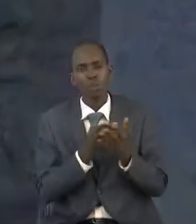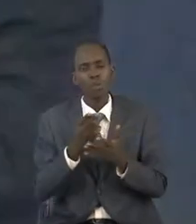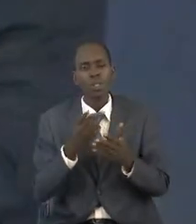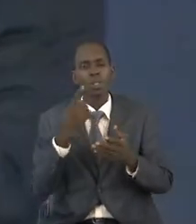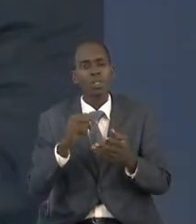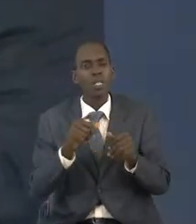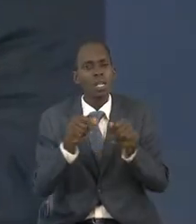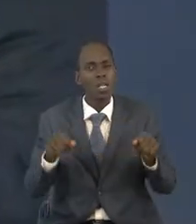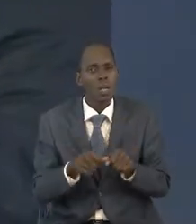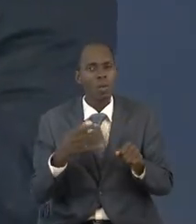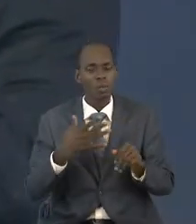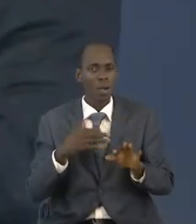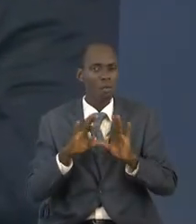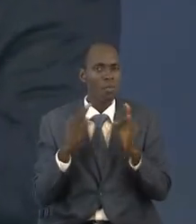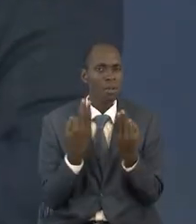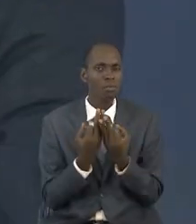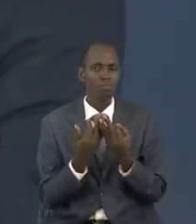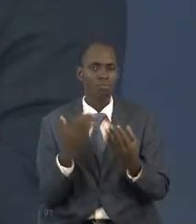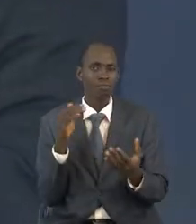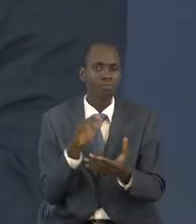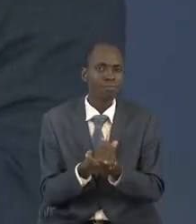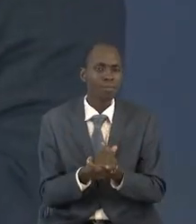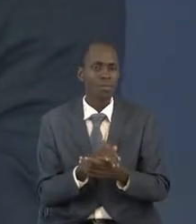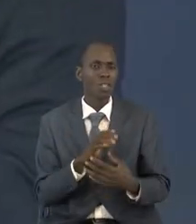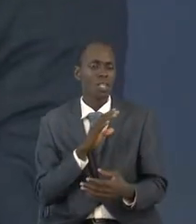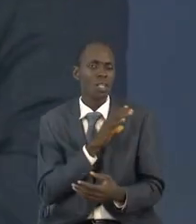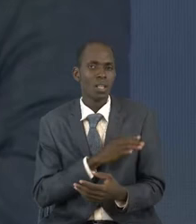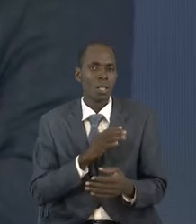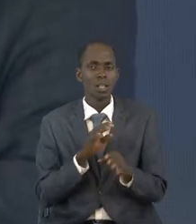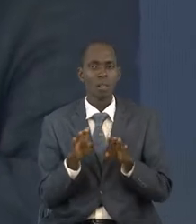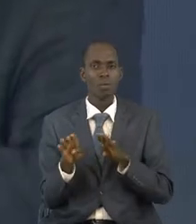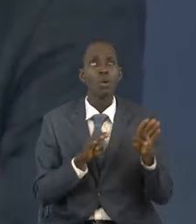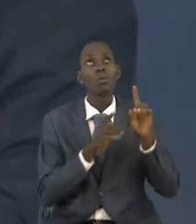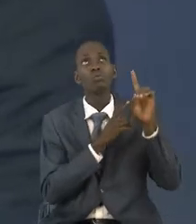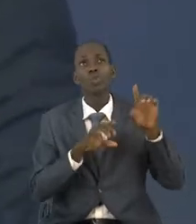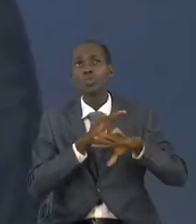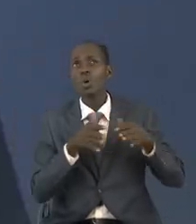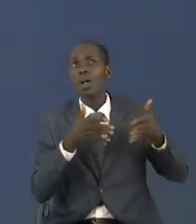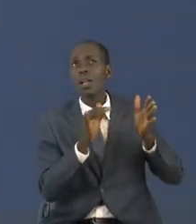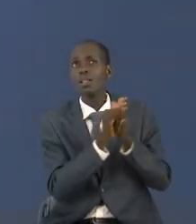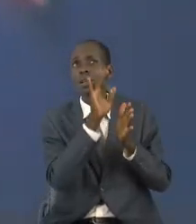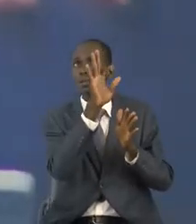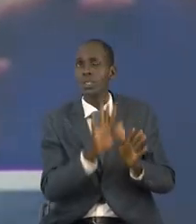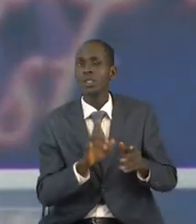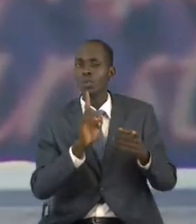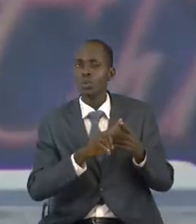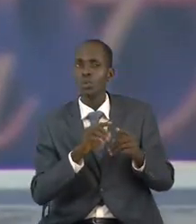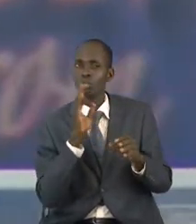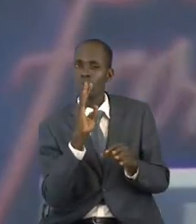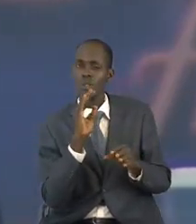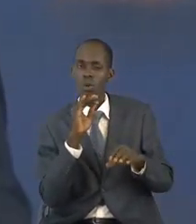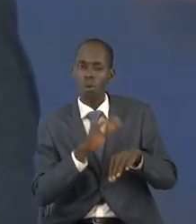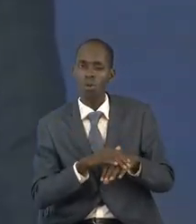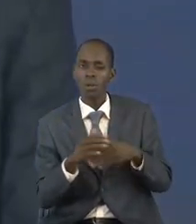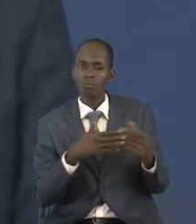and my marriage and my character and my behavior. Lord, don't allow the preacher to go that direction. All I